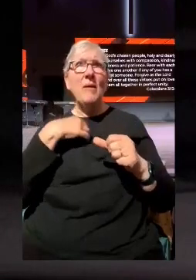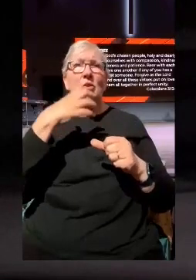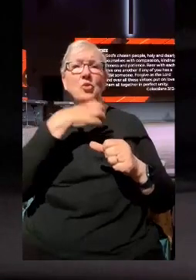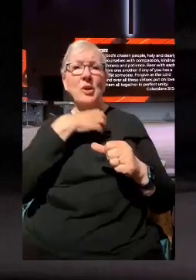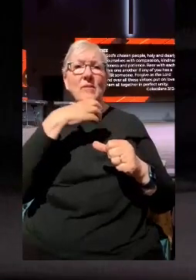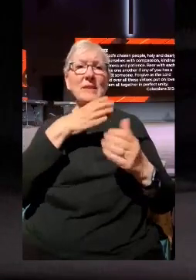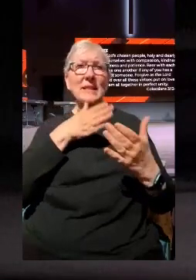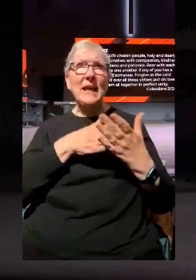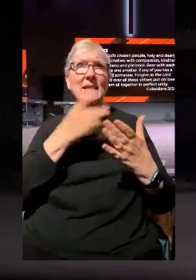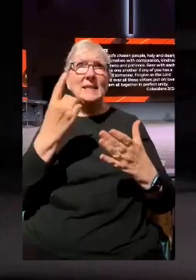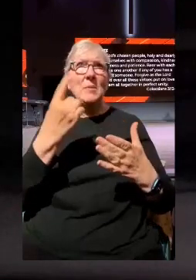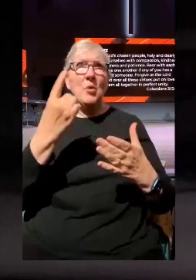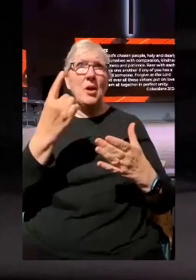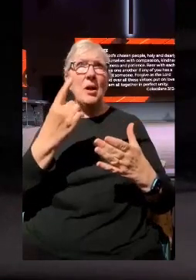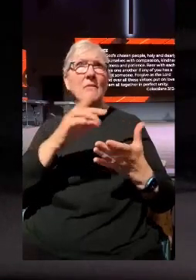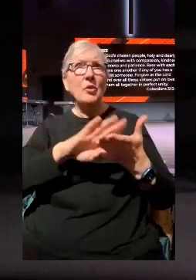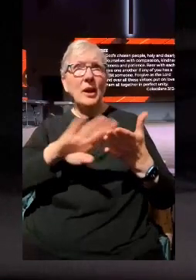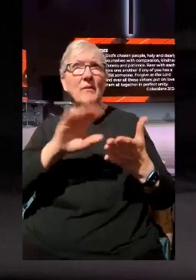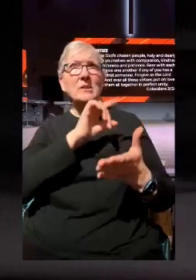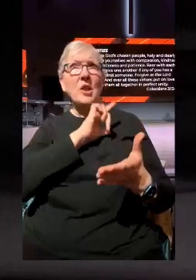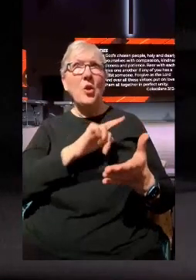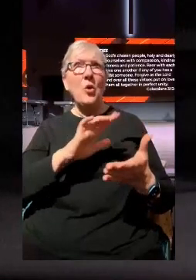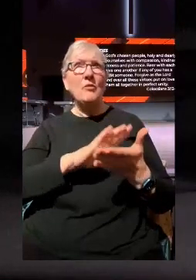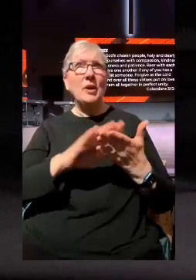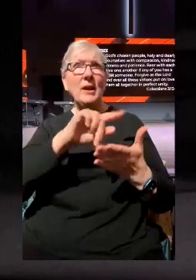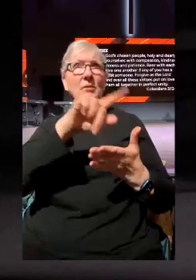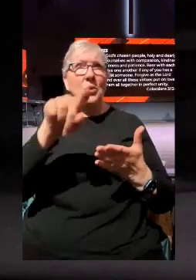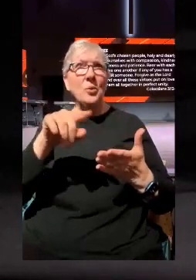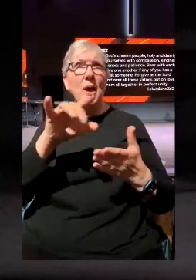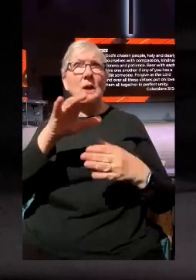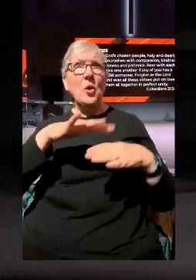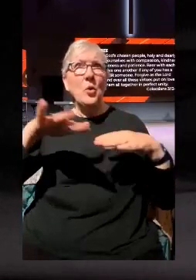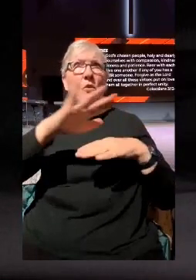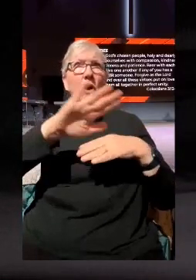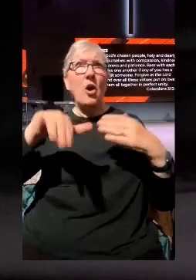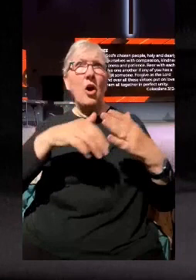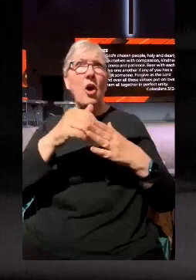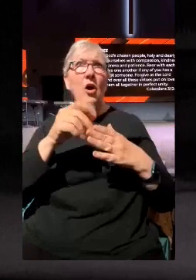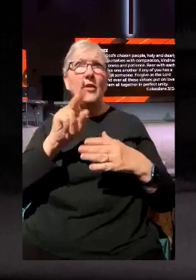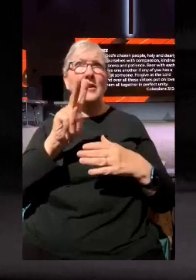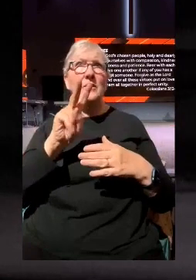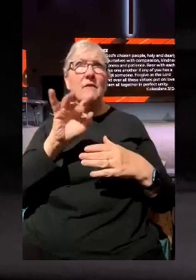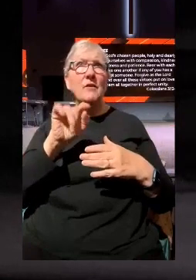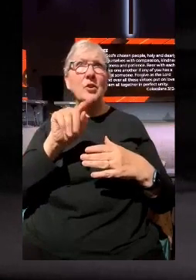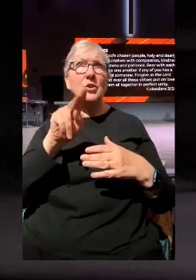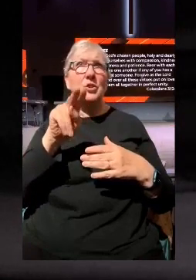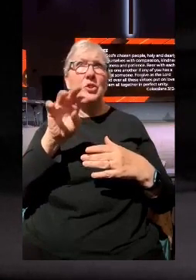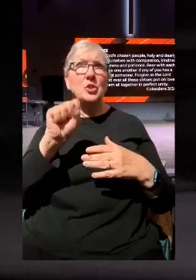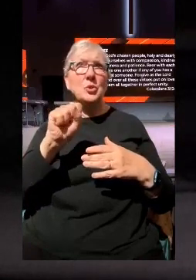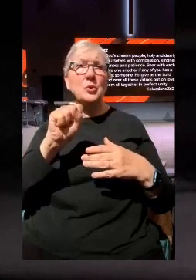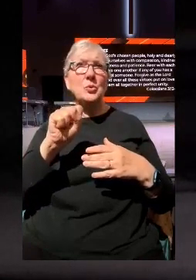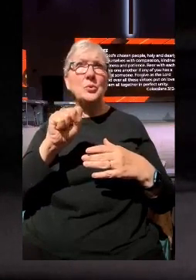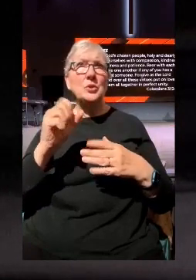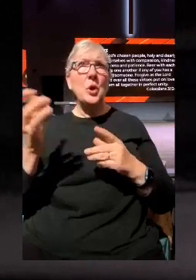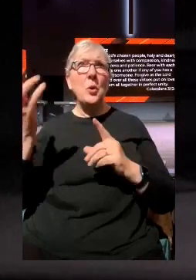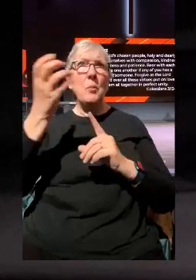Forgive as the Lord forgave you, and over all these virtues put on love, which binds them all together in perfect